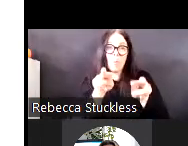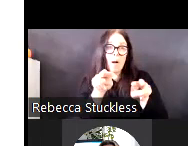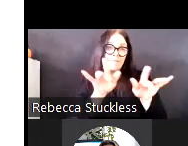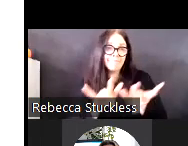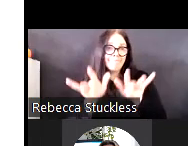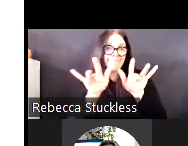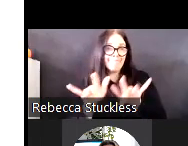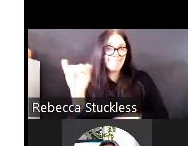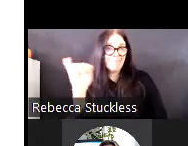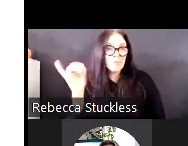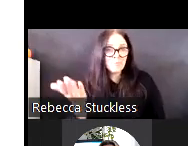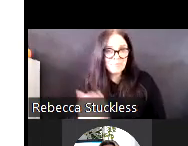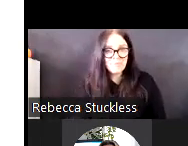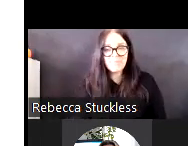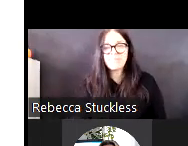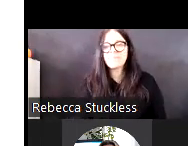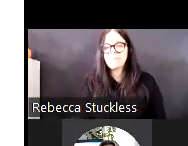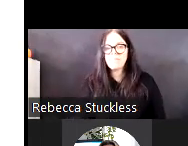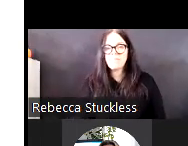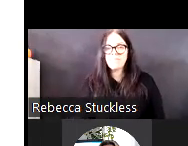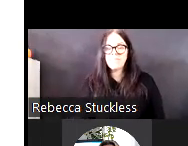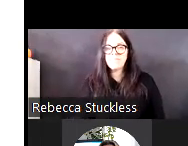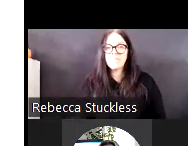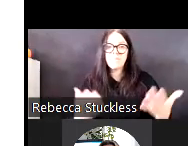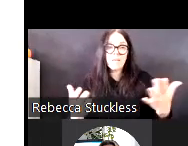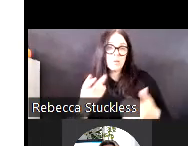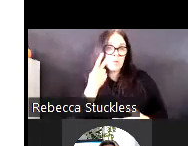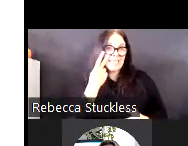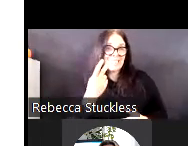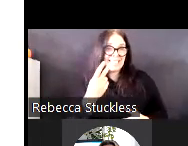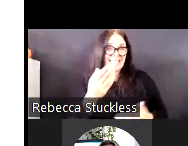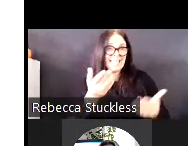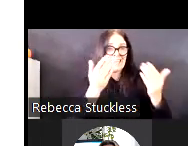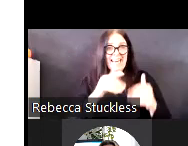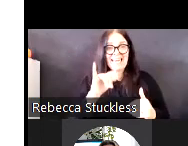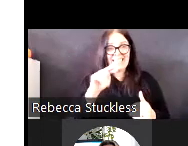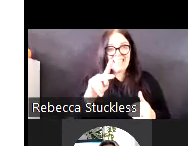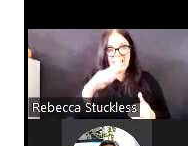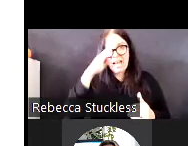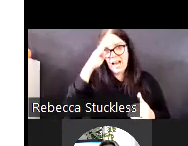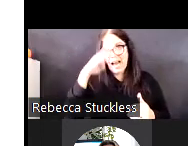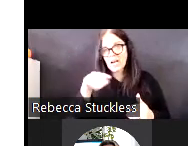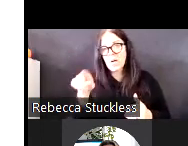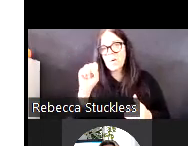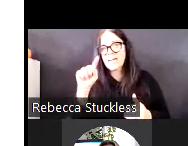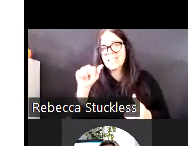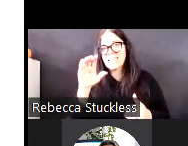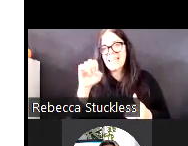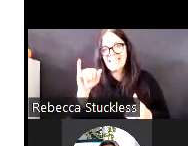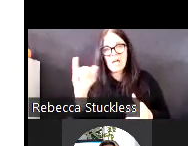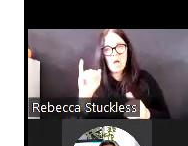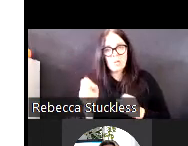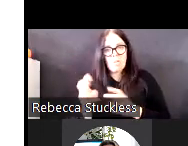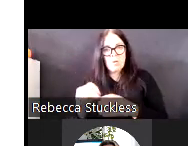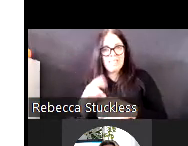session. As you will see from the next link on the screen, and I know Stacy has also posted it to chat a